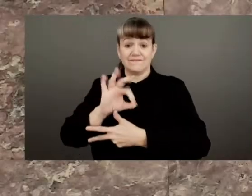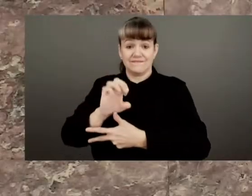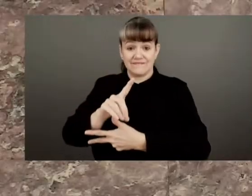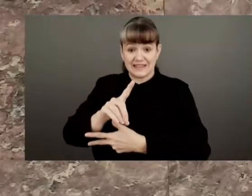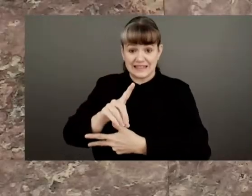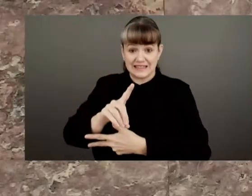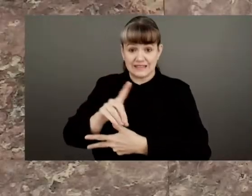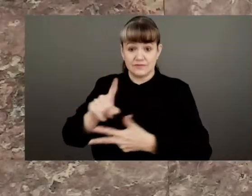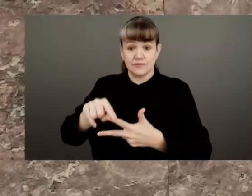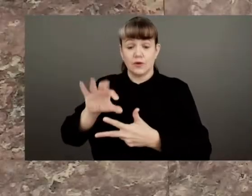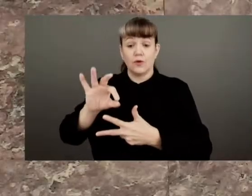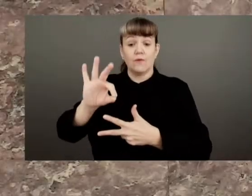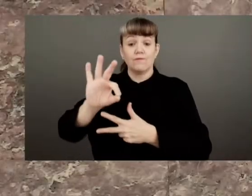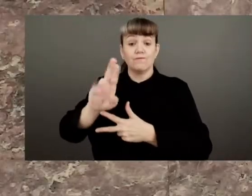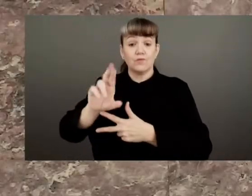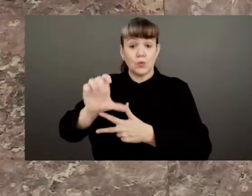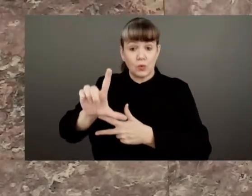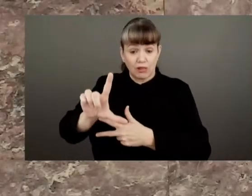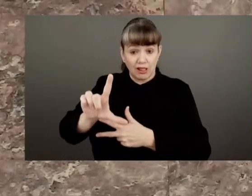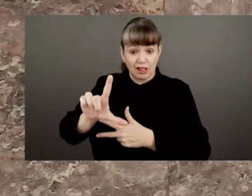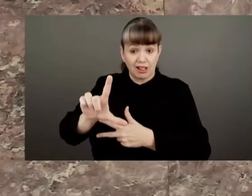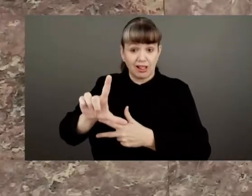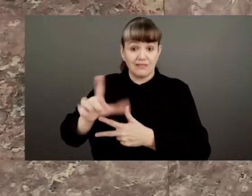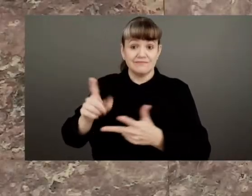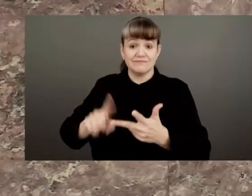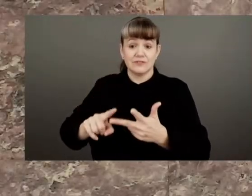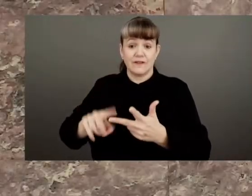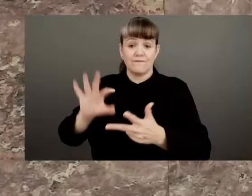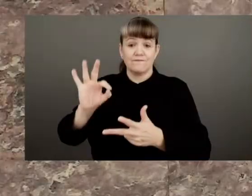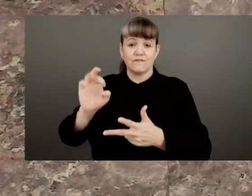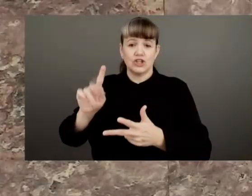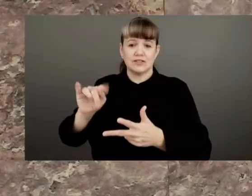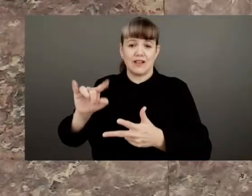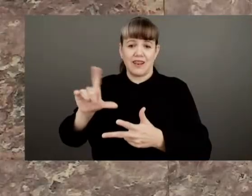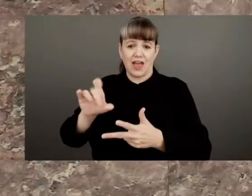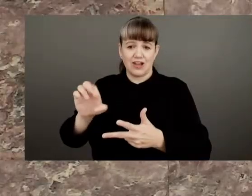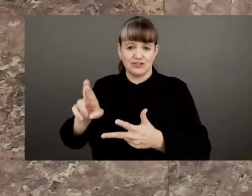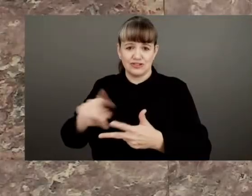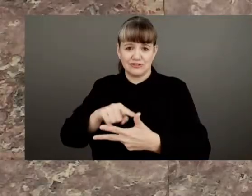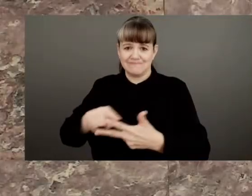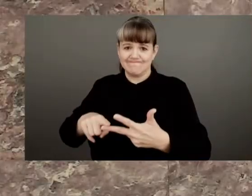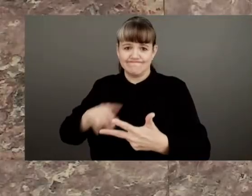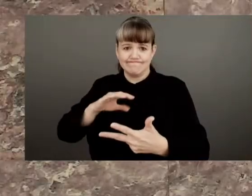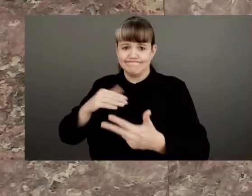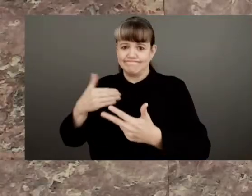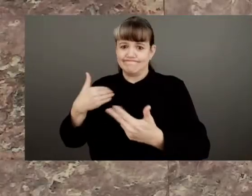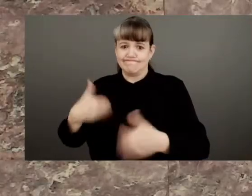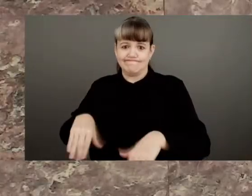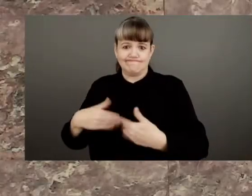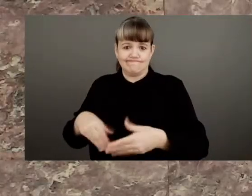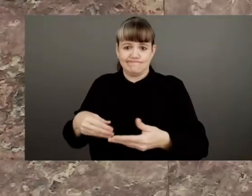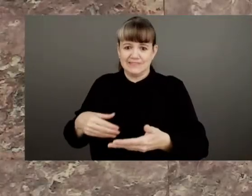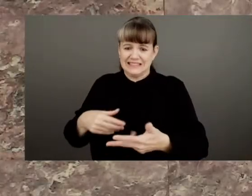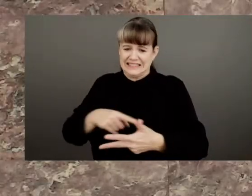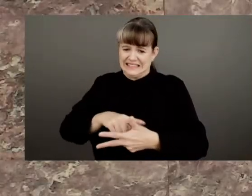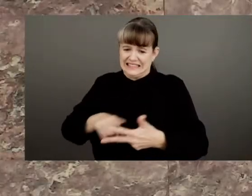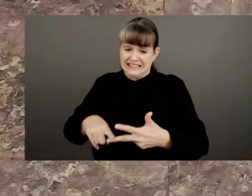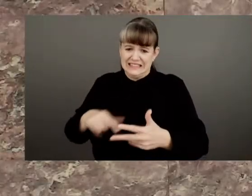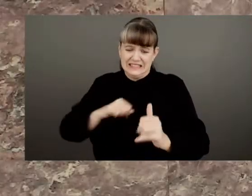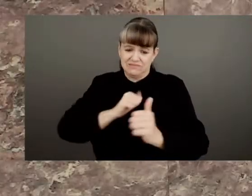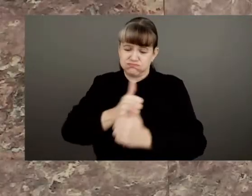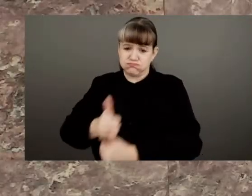issues, we will continue to advocate for British Columbia's farmers and their efforts to improve BC's food security for current and